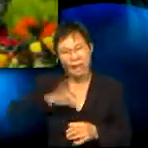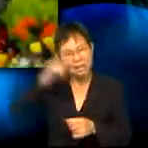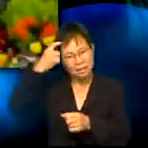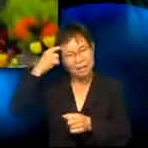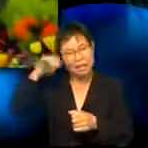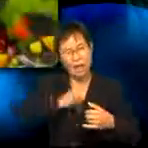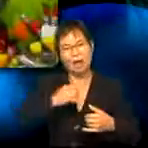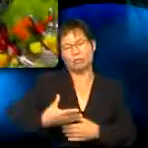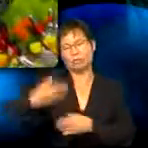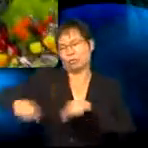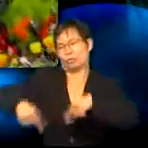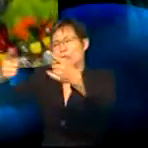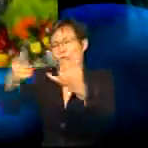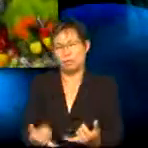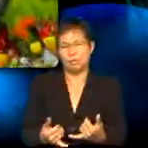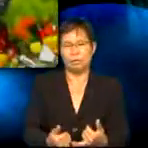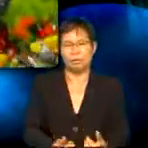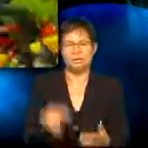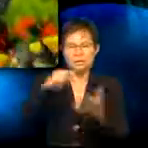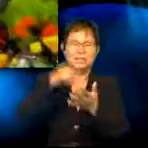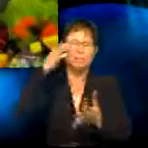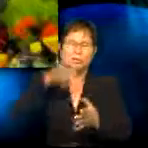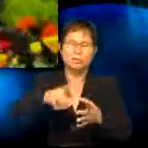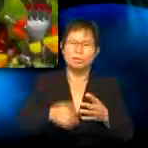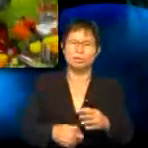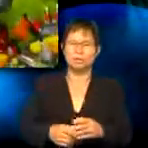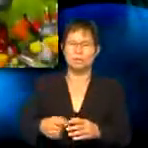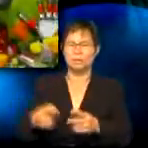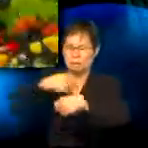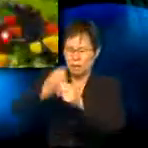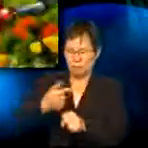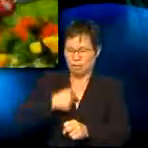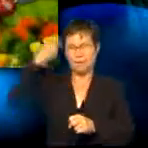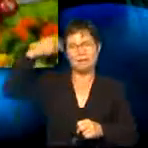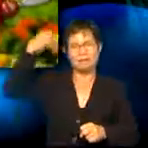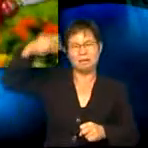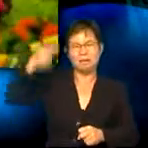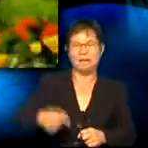have to go now. This bee is driving me crazy.